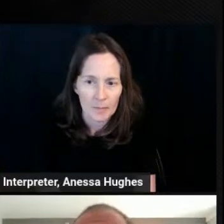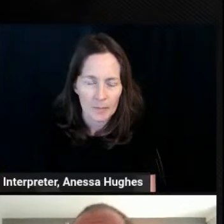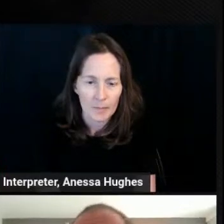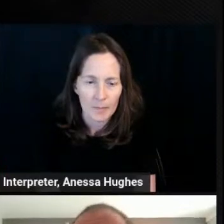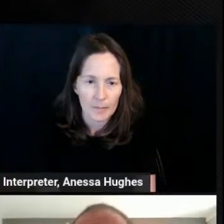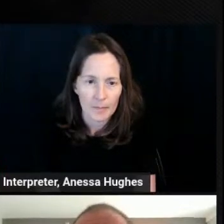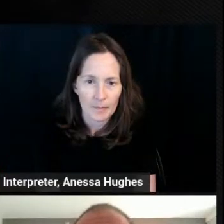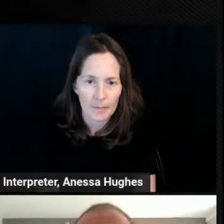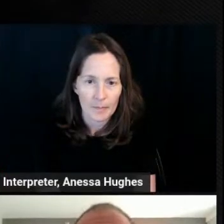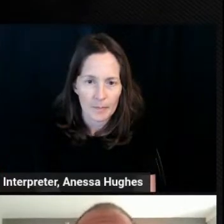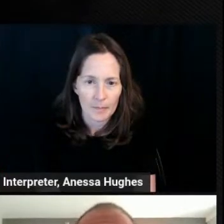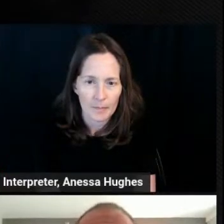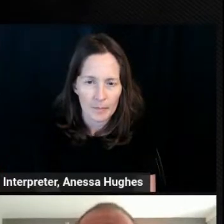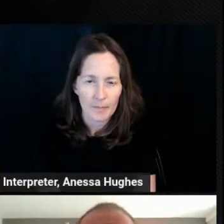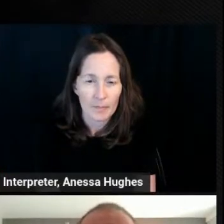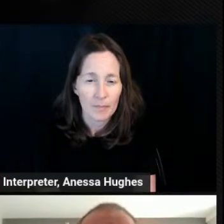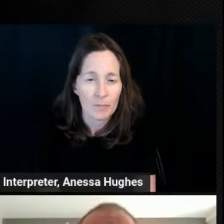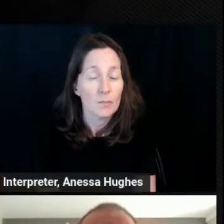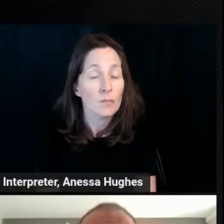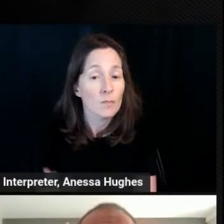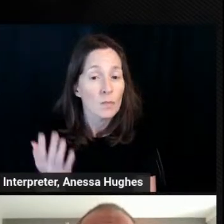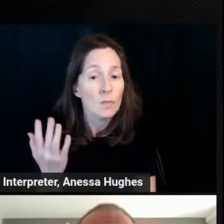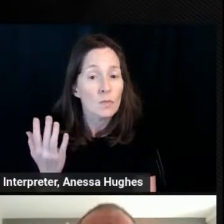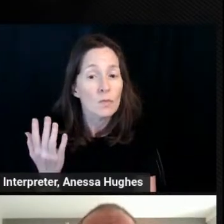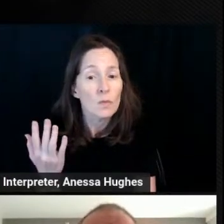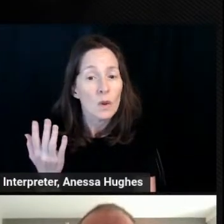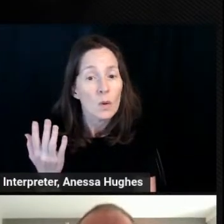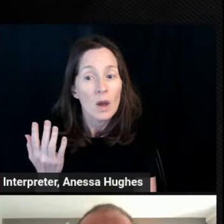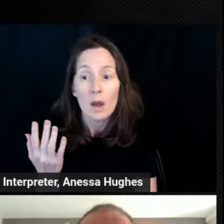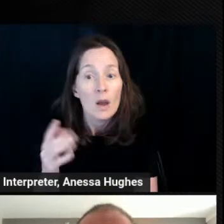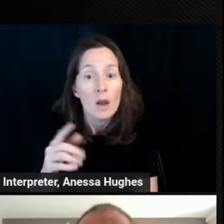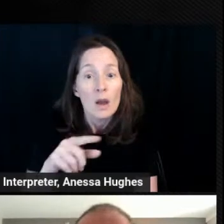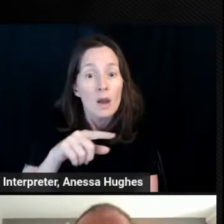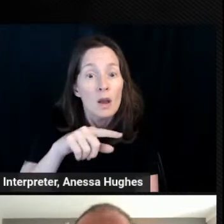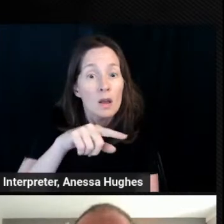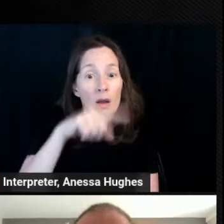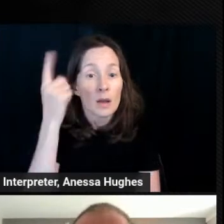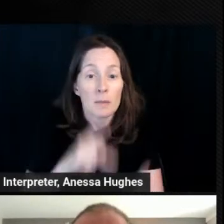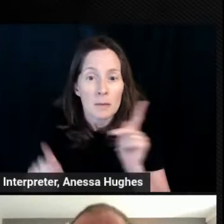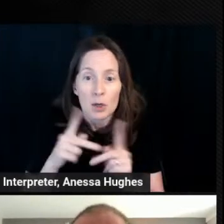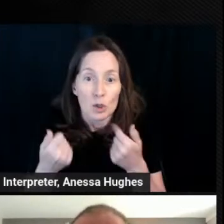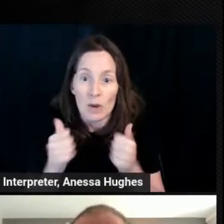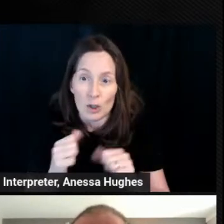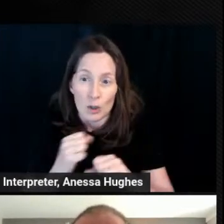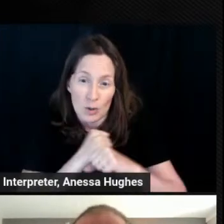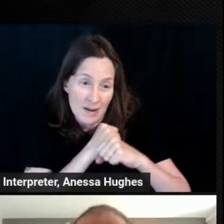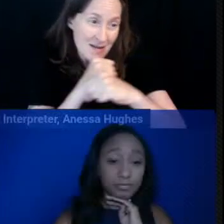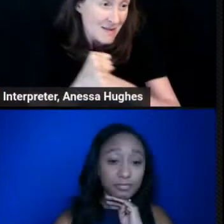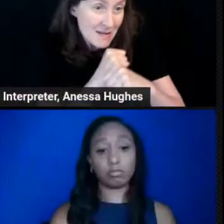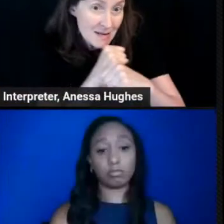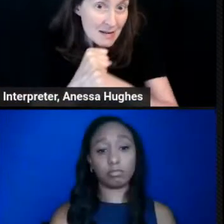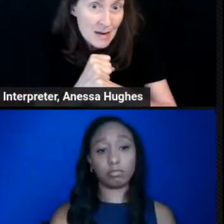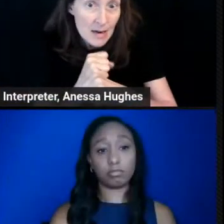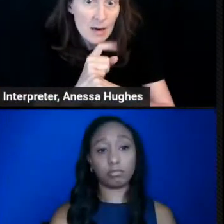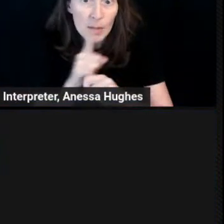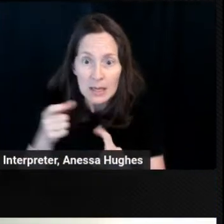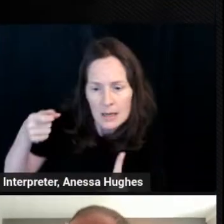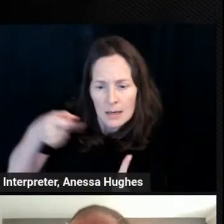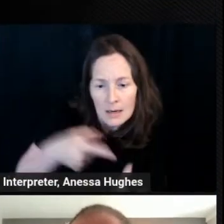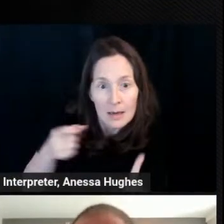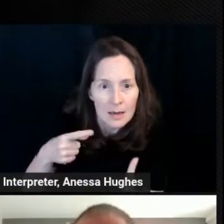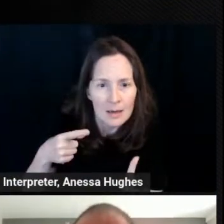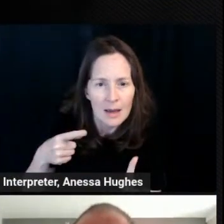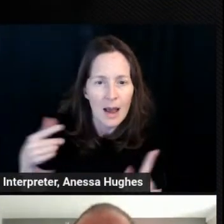Their efforts would reshape the rest of the American anti-slavery movement as well. Their efforts